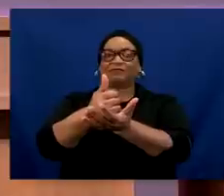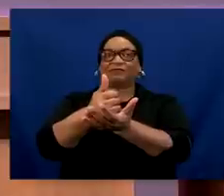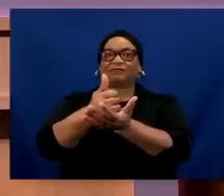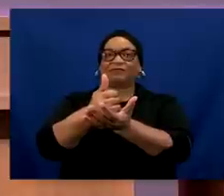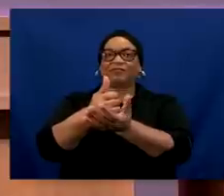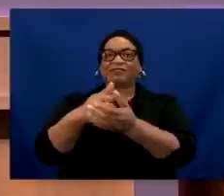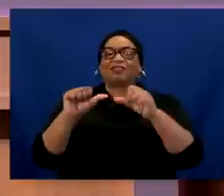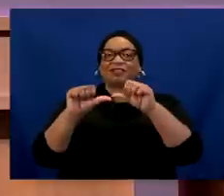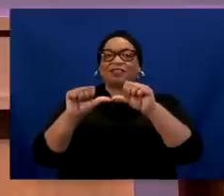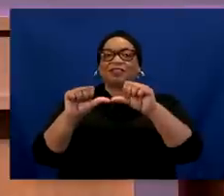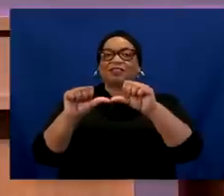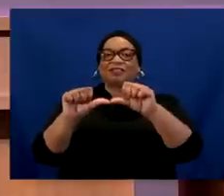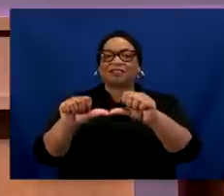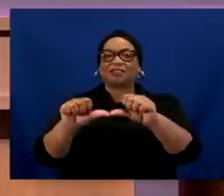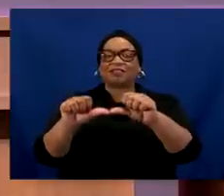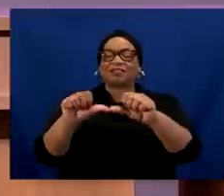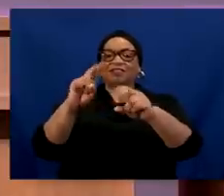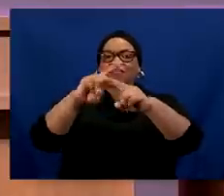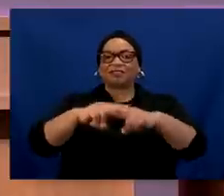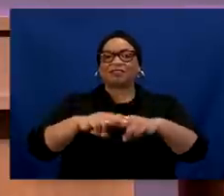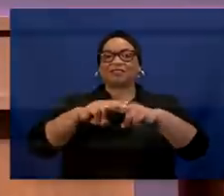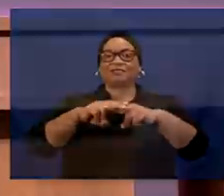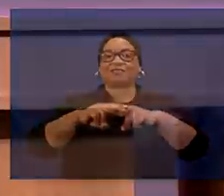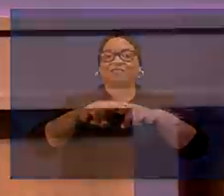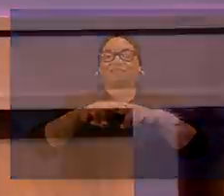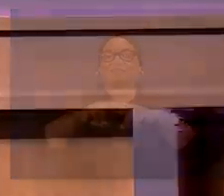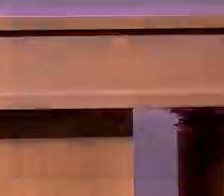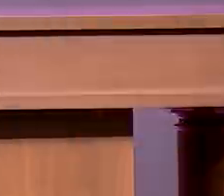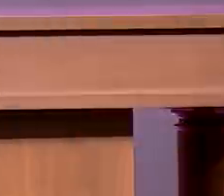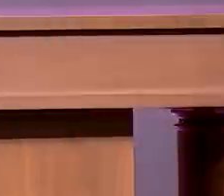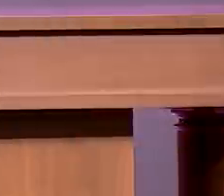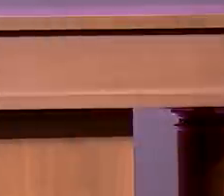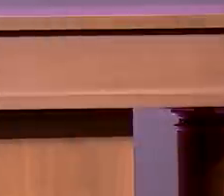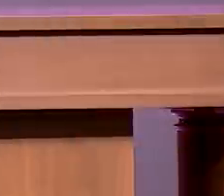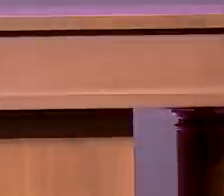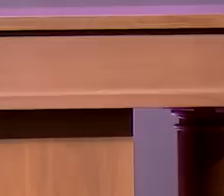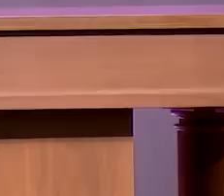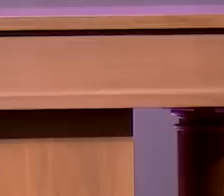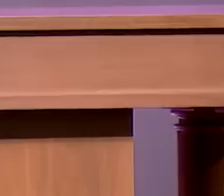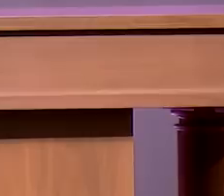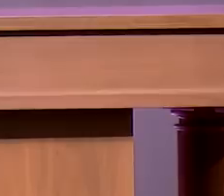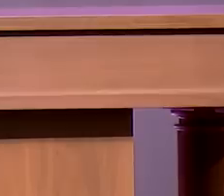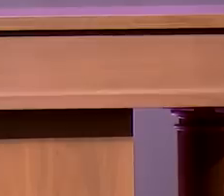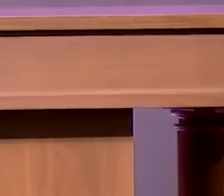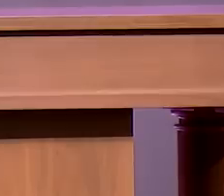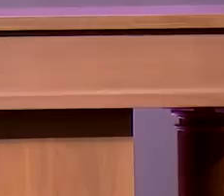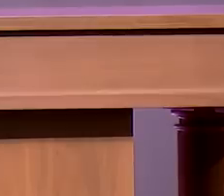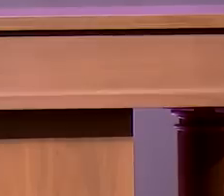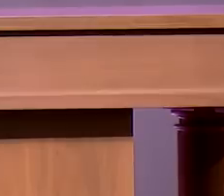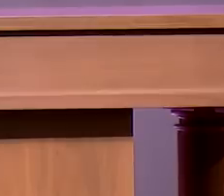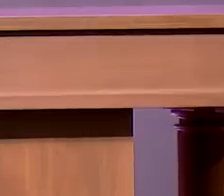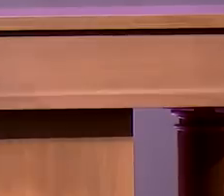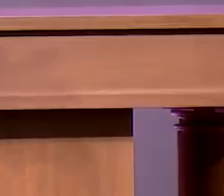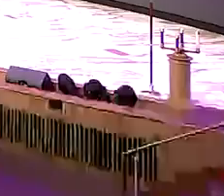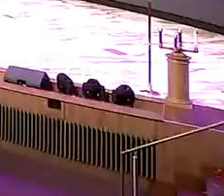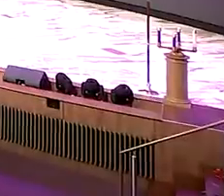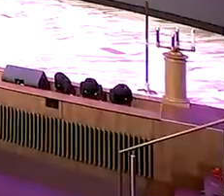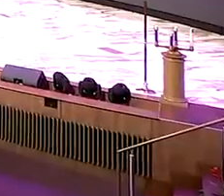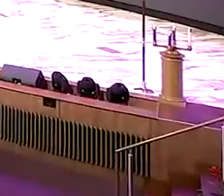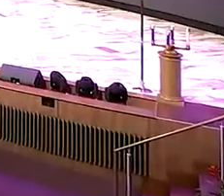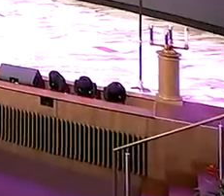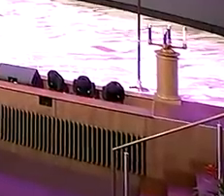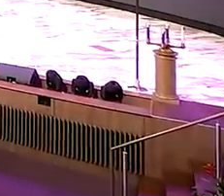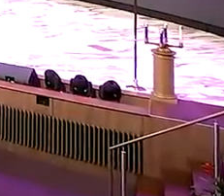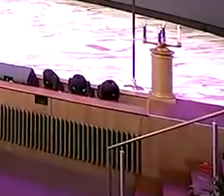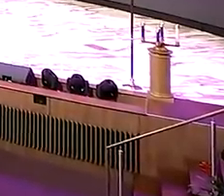seated until the courtesy corps comes your way. Please remain seated. The music ministry will dismiss us on the wings of song.